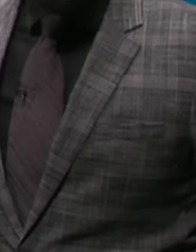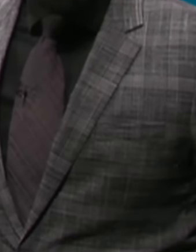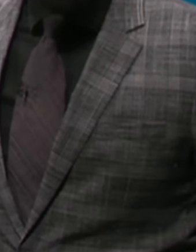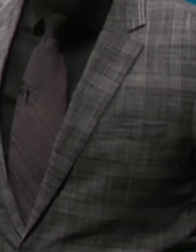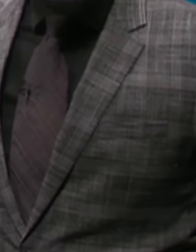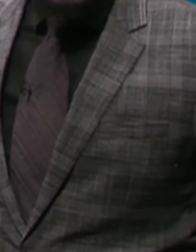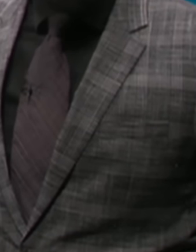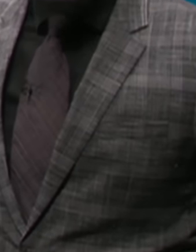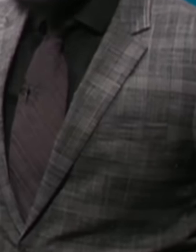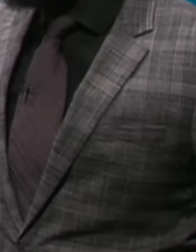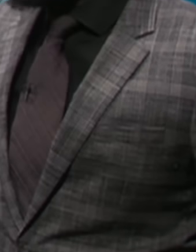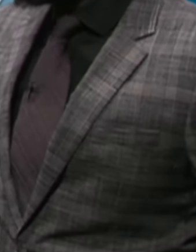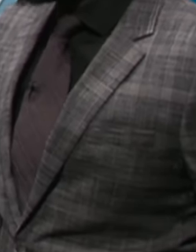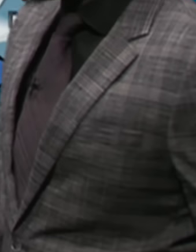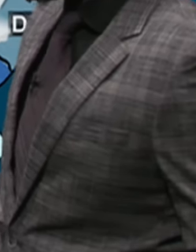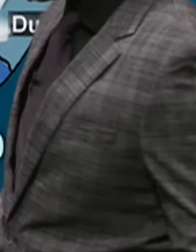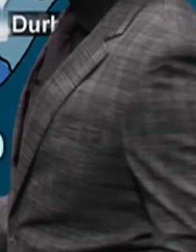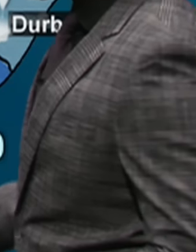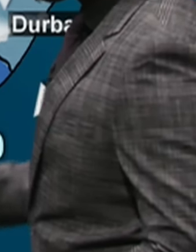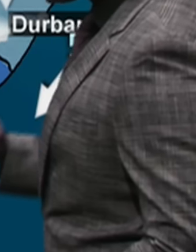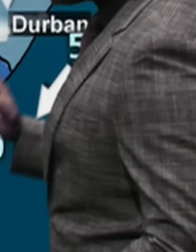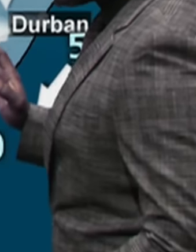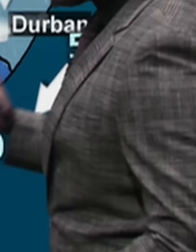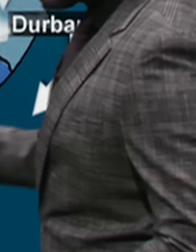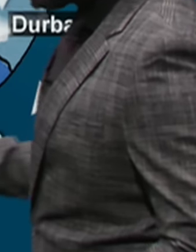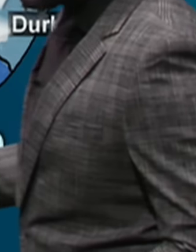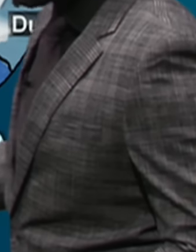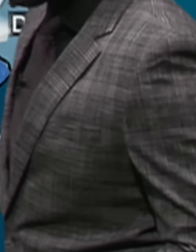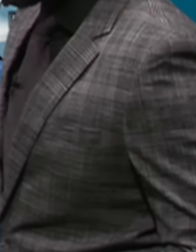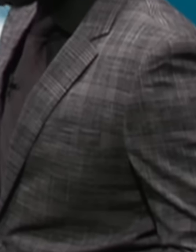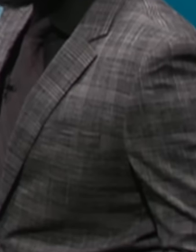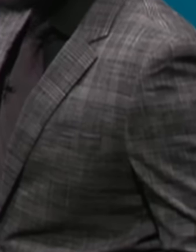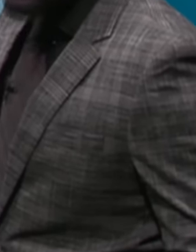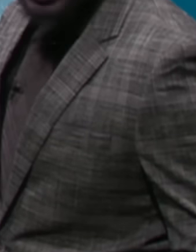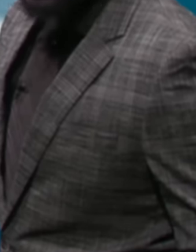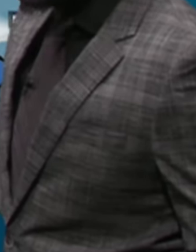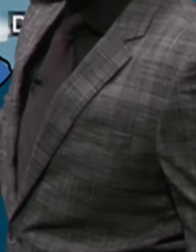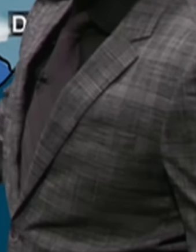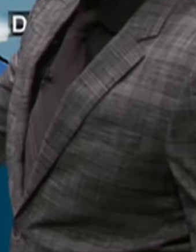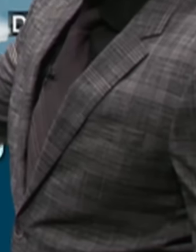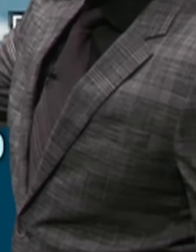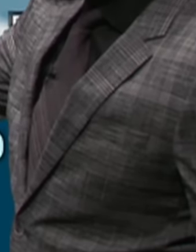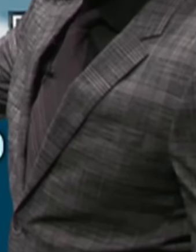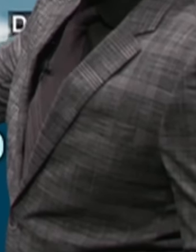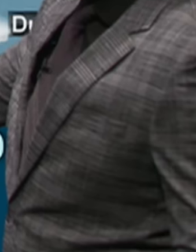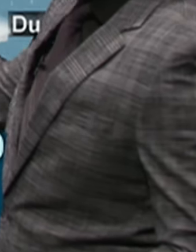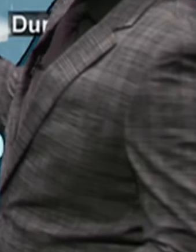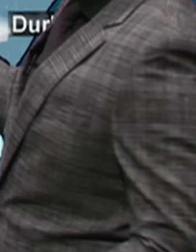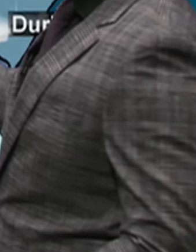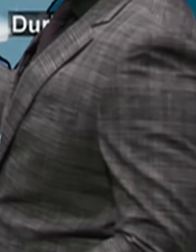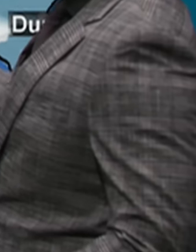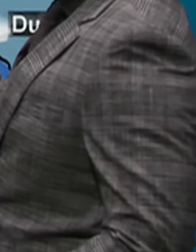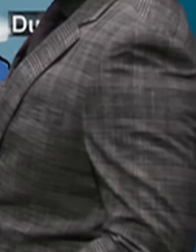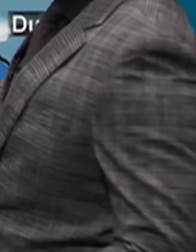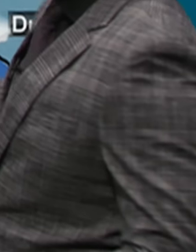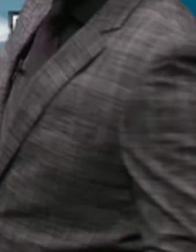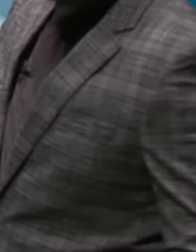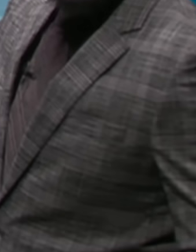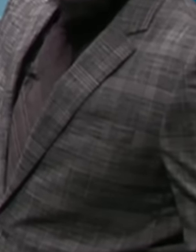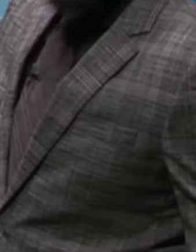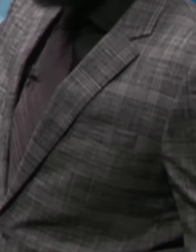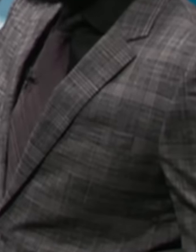thoko go mabopo le ka harona ha bona fela mo sa enka pula tse matla dinana belle o tla jwalo o tla fitla hona ka haro Gqeberha di akaretsa boholo ba province of Free State ka